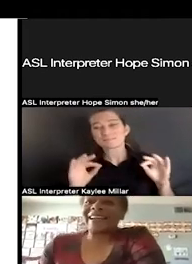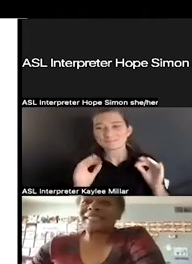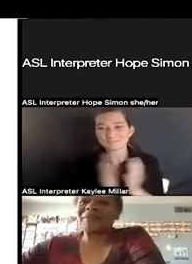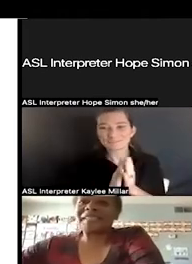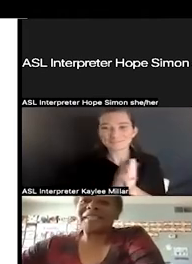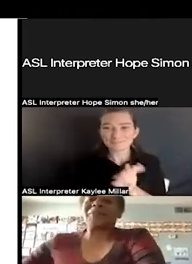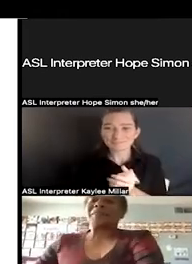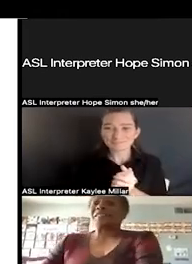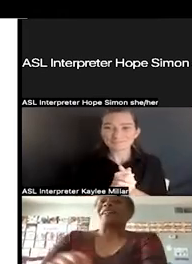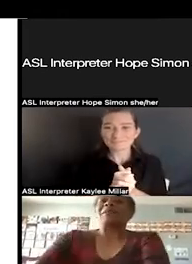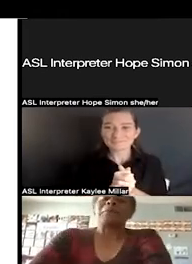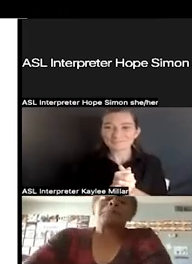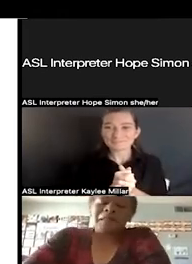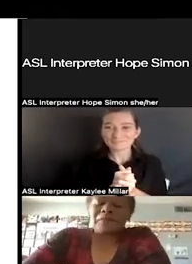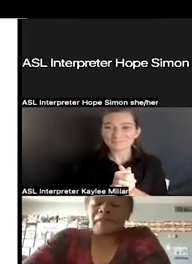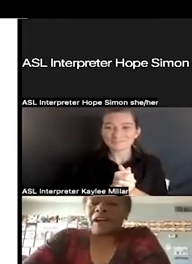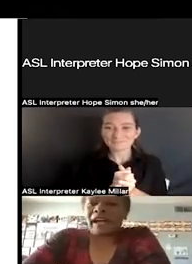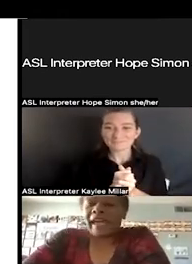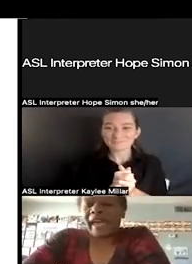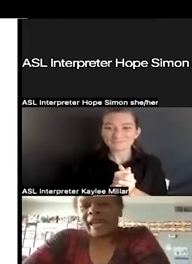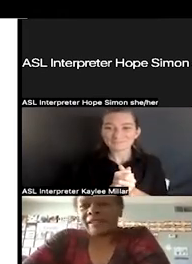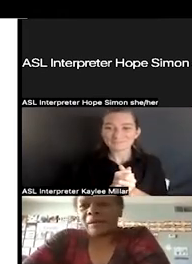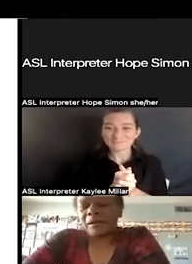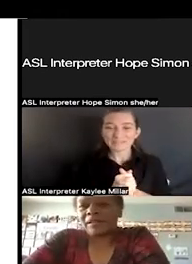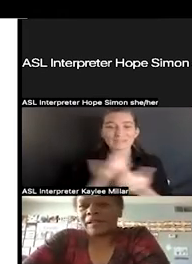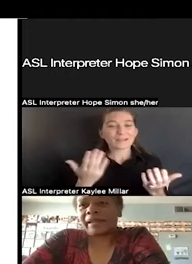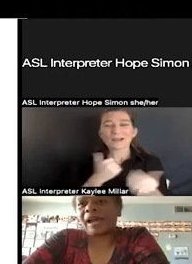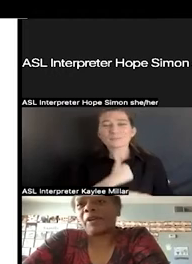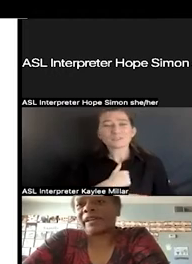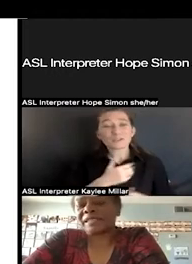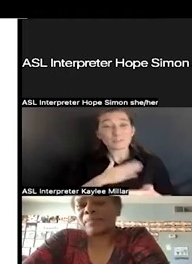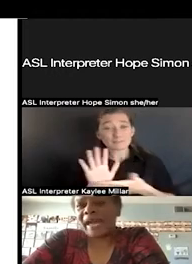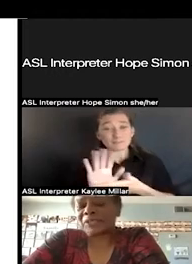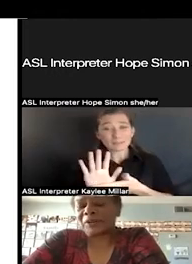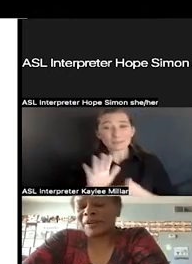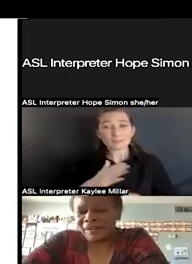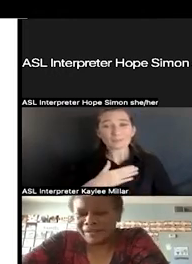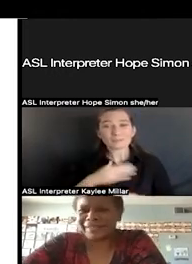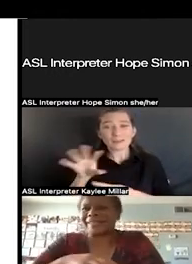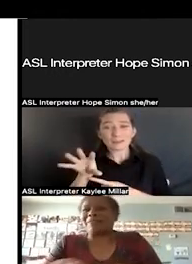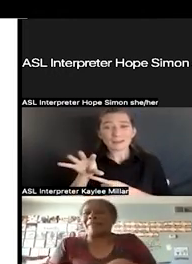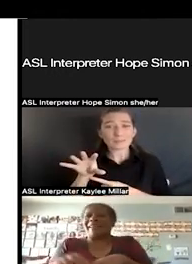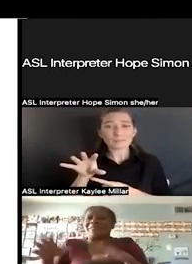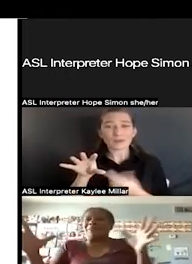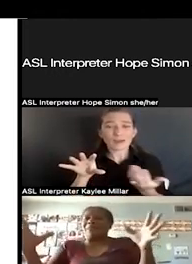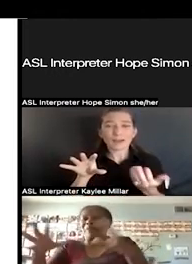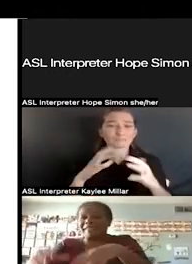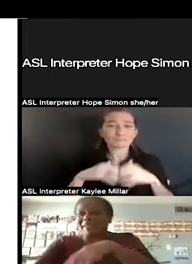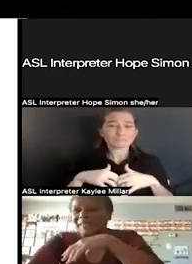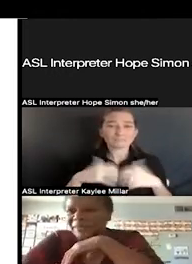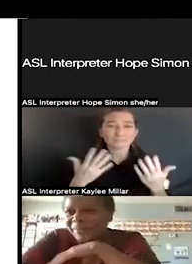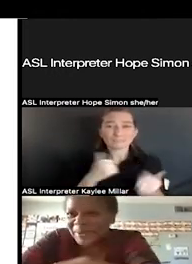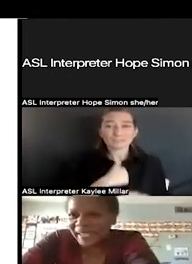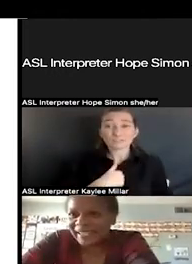I am sorry. The original video I had, my camera got smashed. So sorry, we had to do a quick